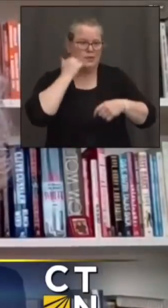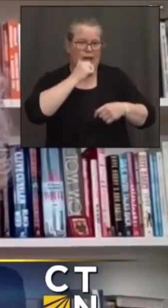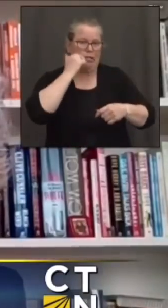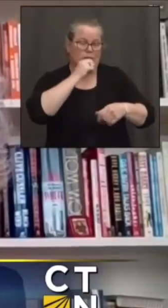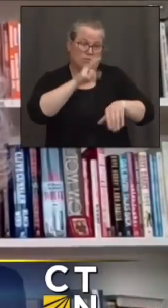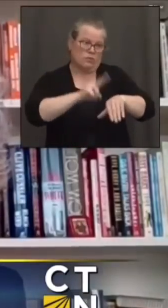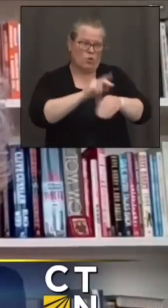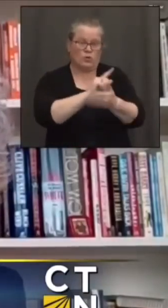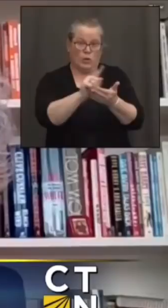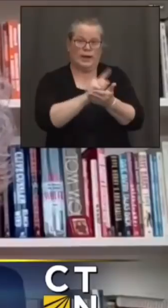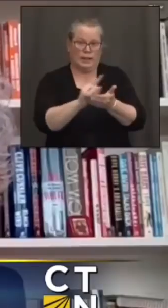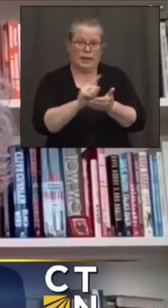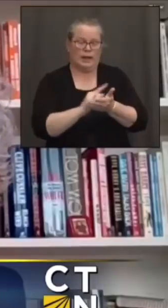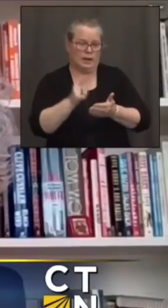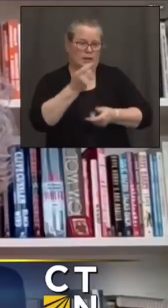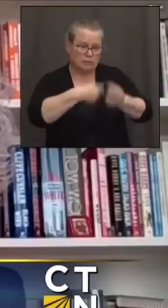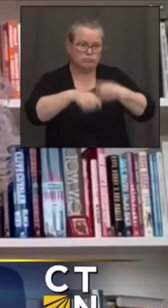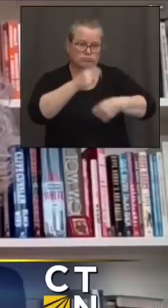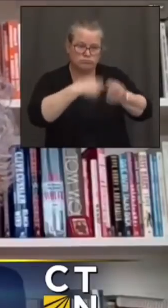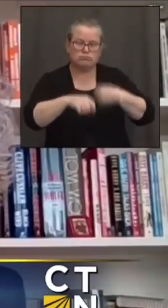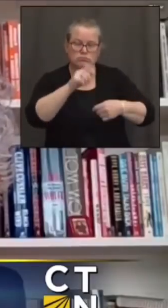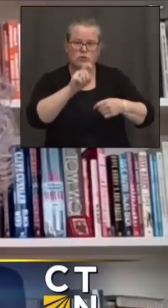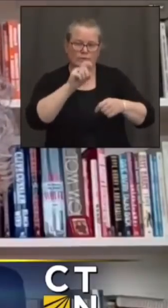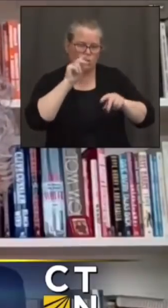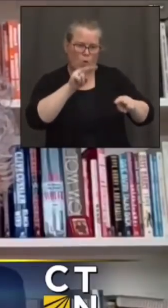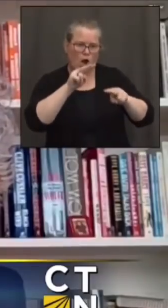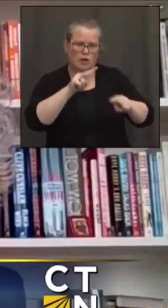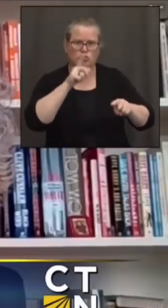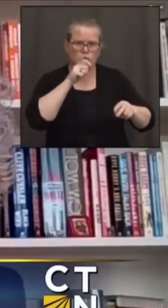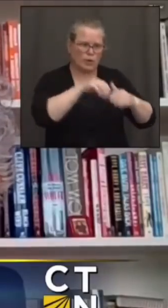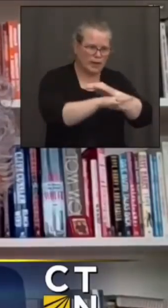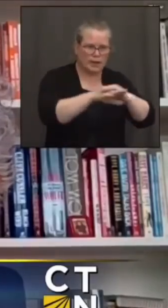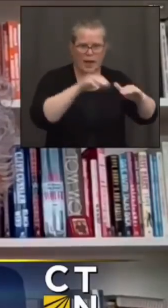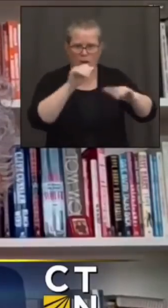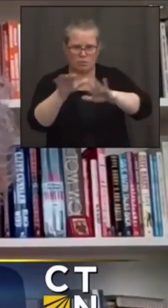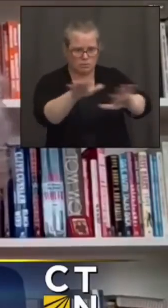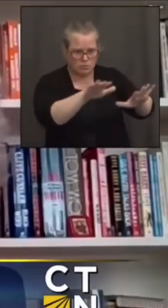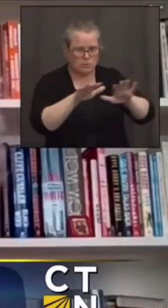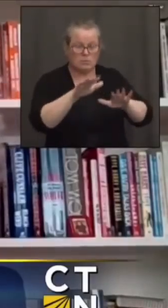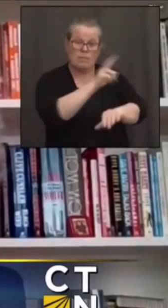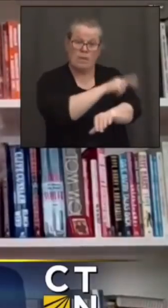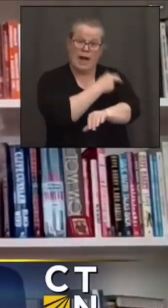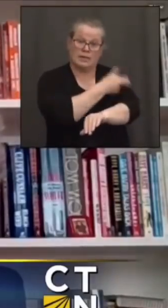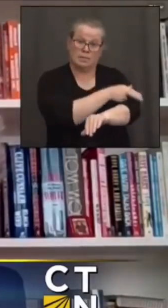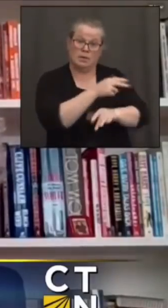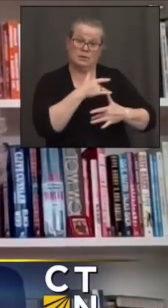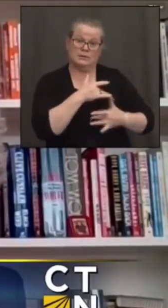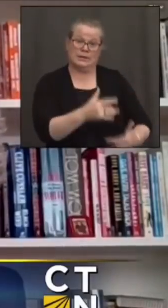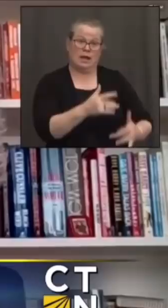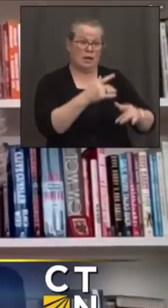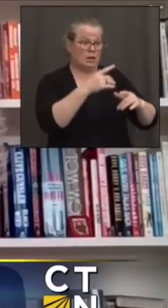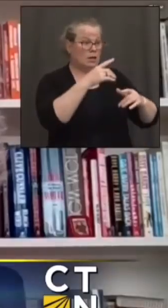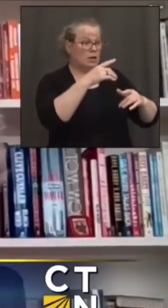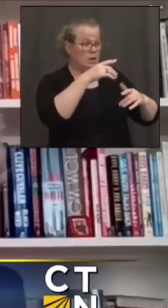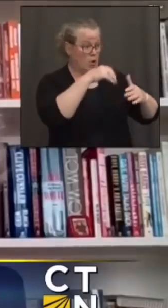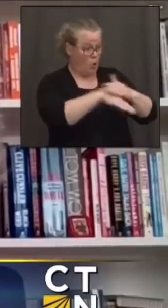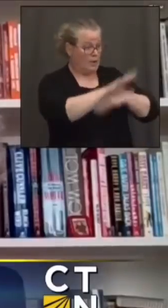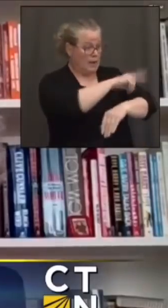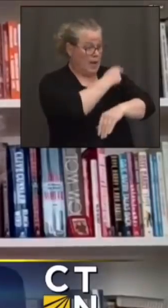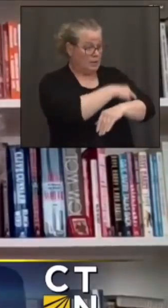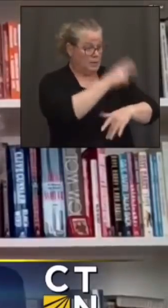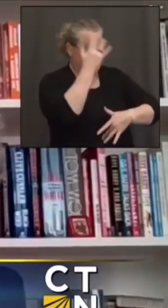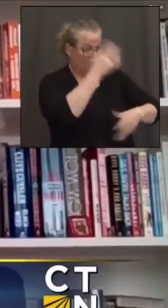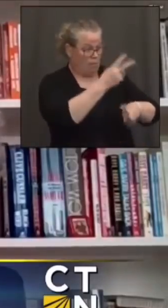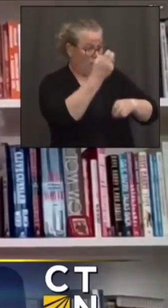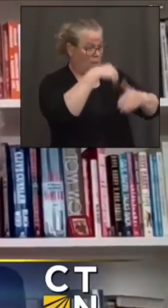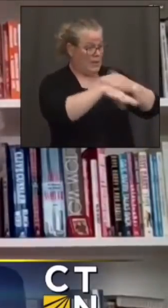weekly, that you have to keep an eye on. I'm just curious, are the hospitals vaccinating most of the ones coming in from there? We've